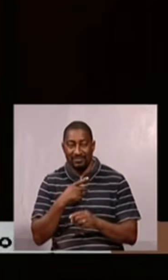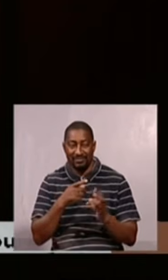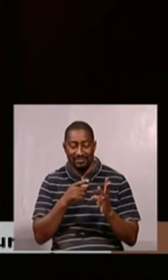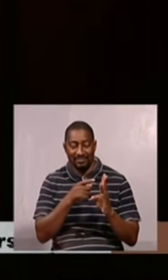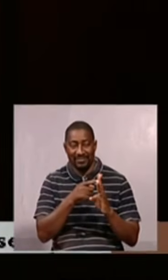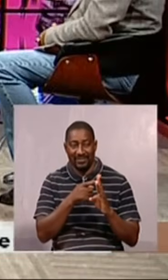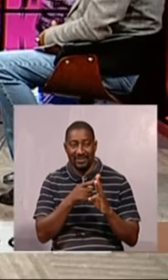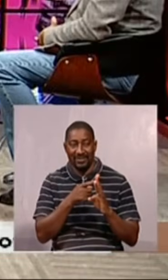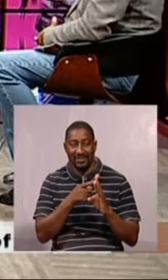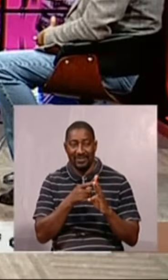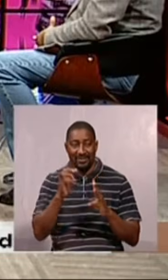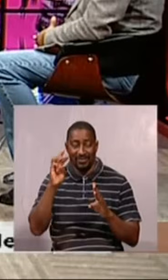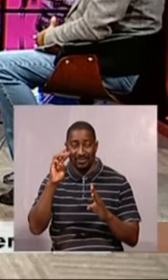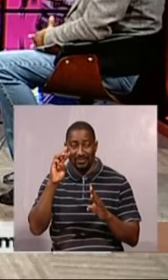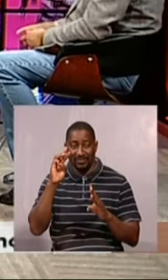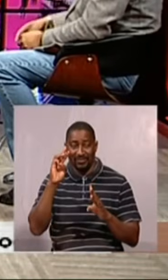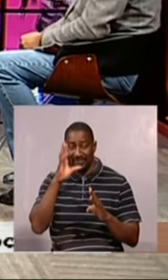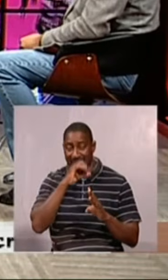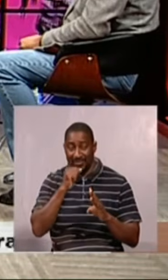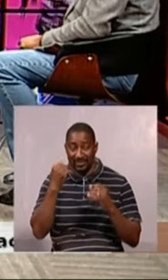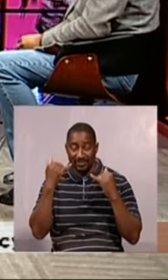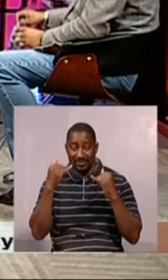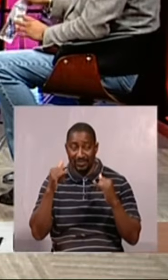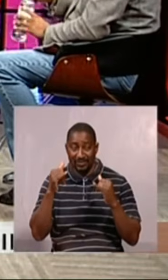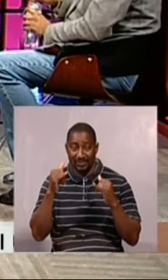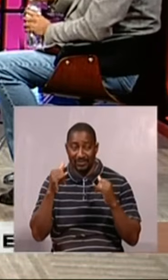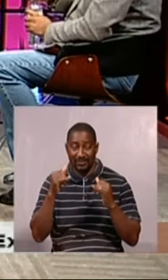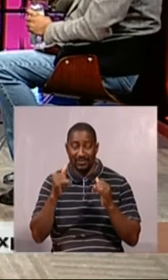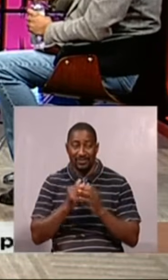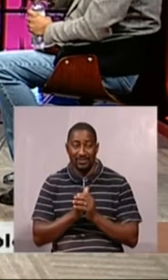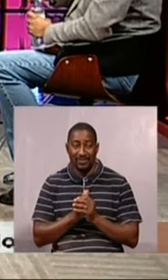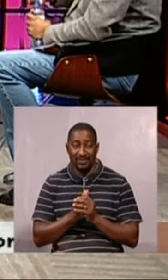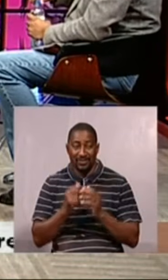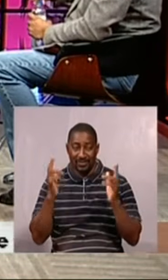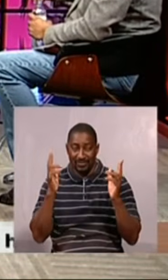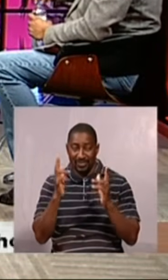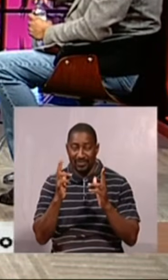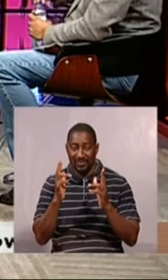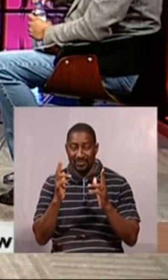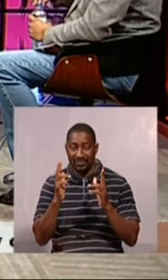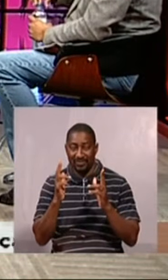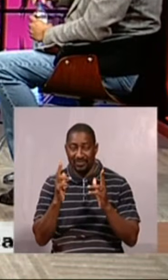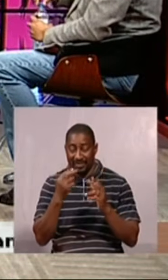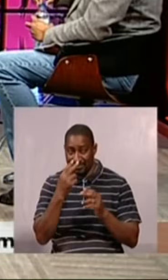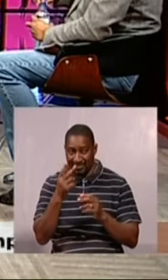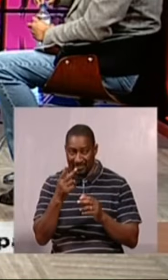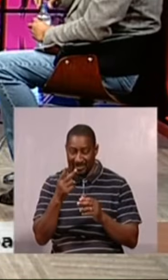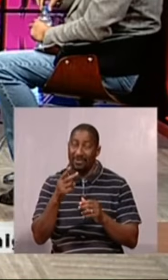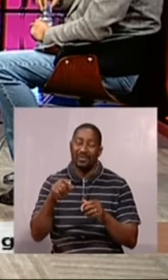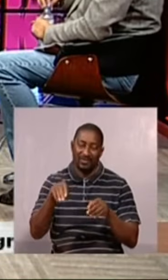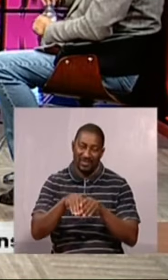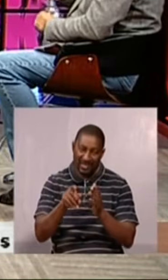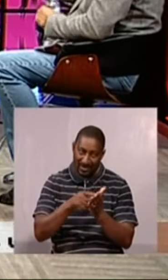with misinformation, your audience or critics are more able to give empathy because it was a mistake. And